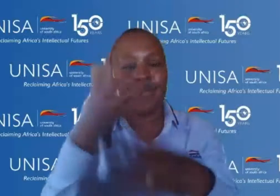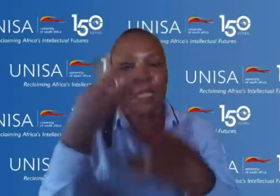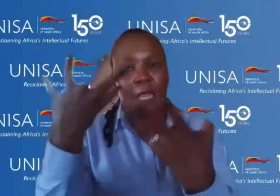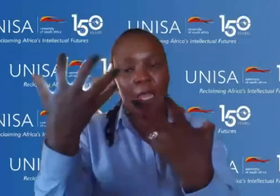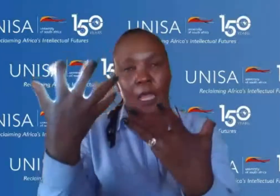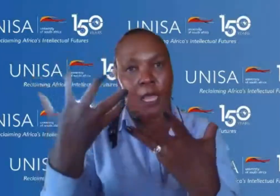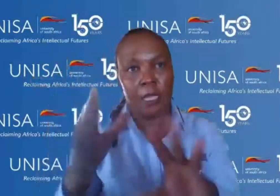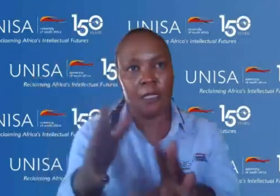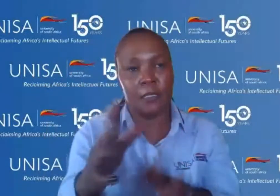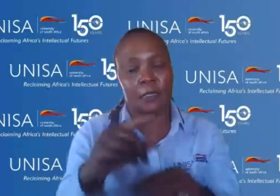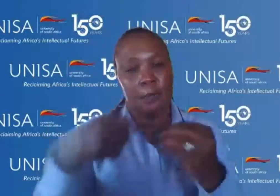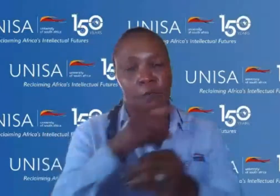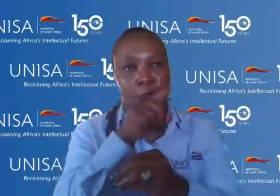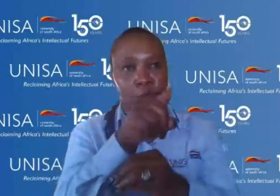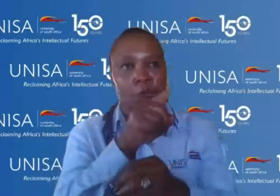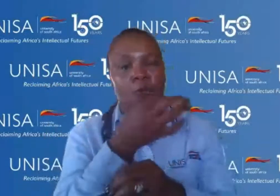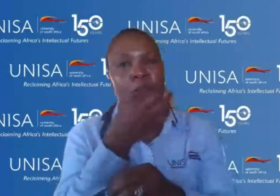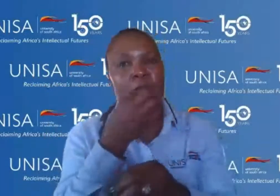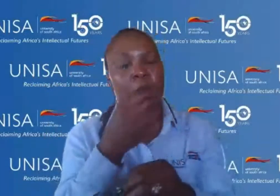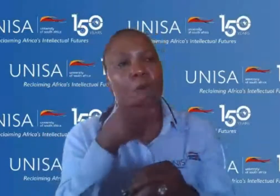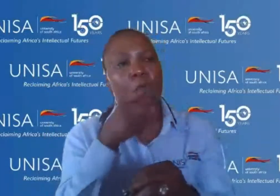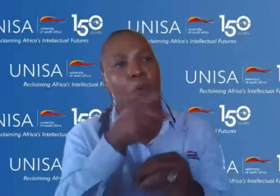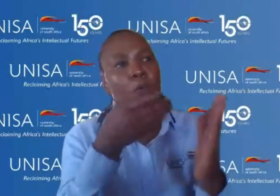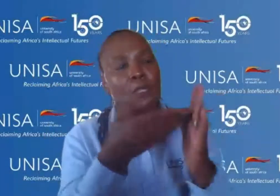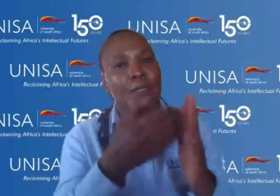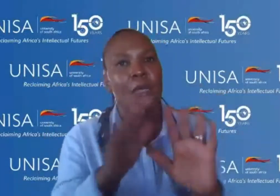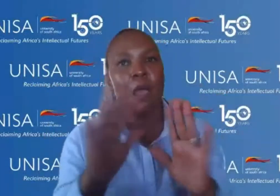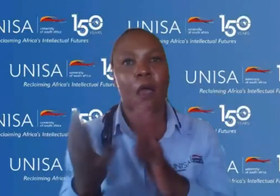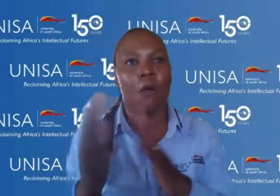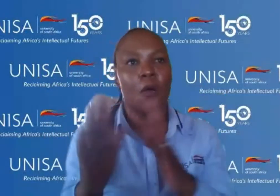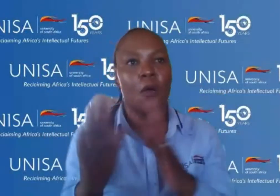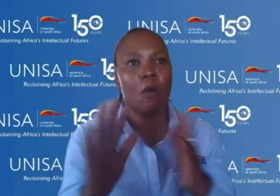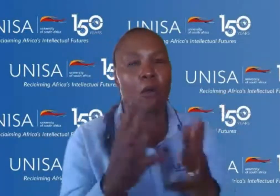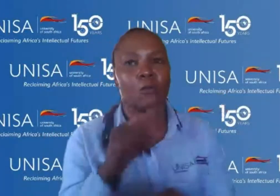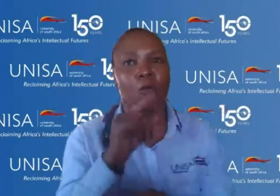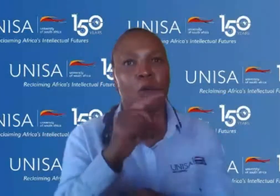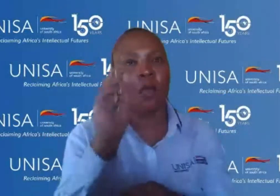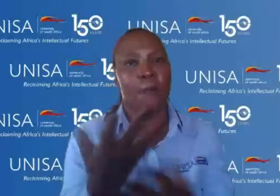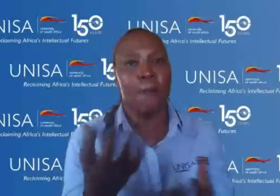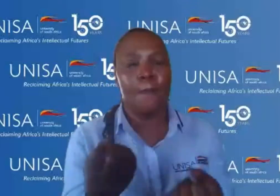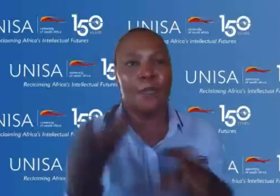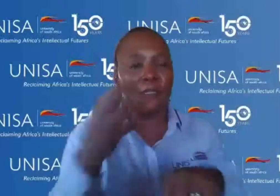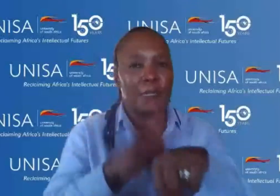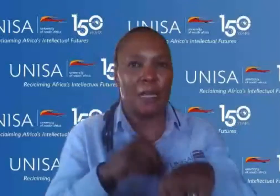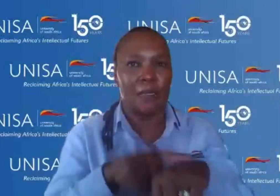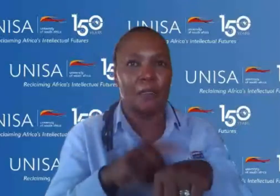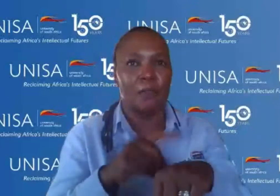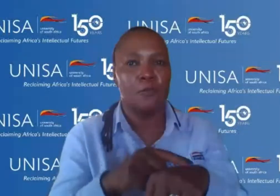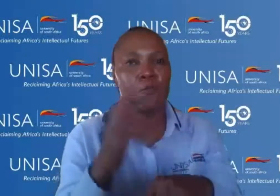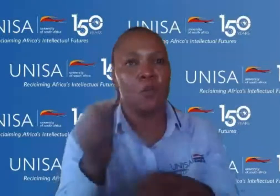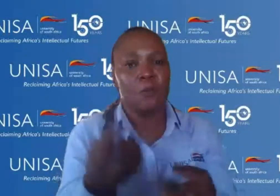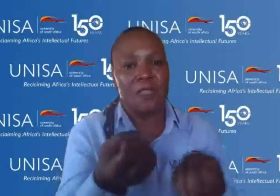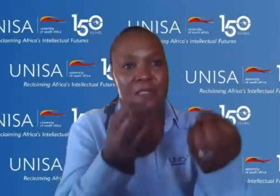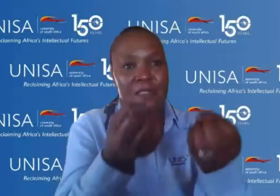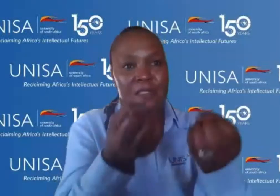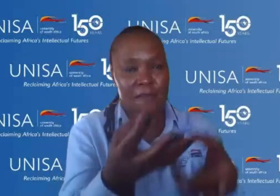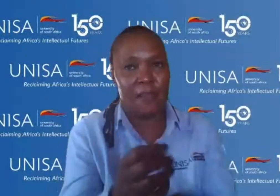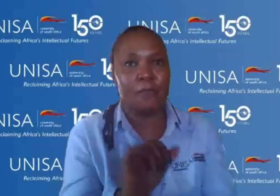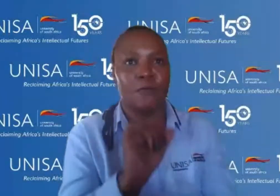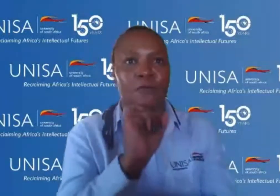that this is how you are going to, how much time you will be afforded time